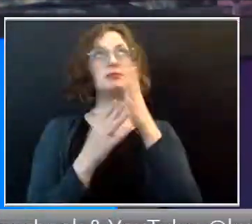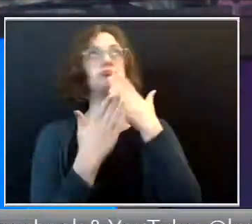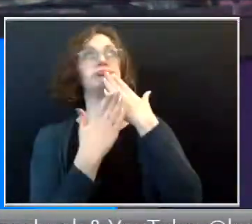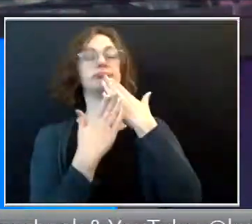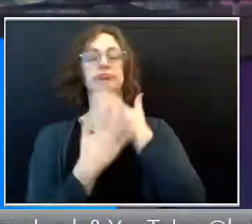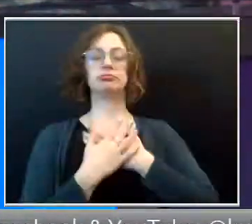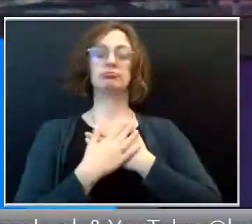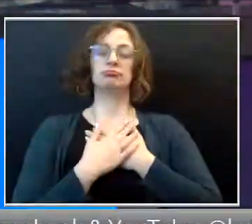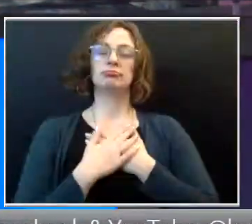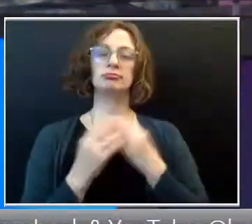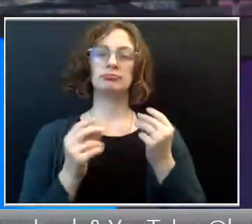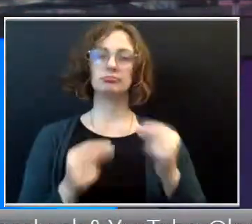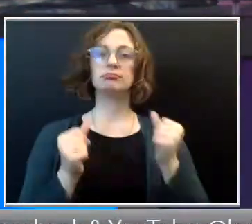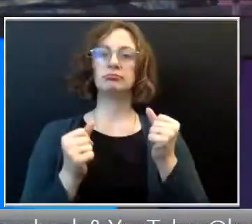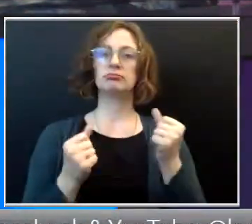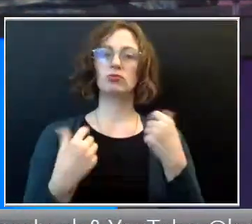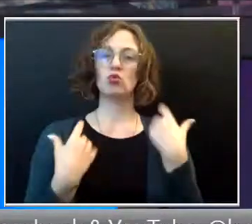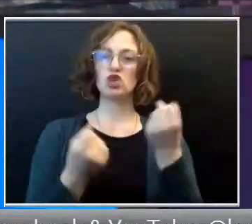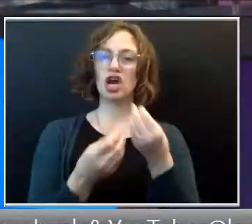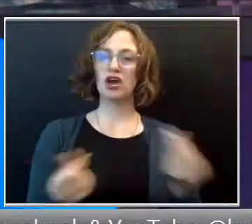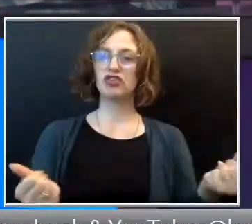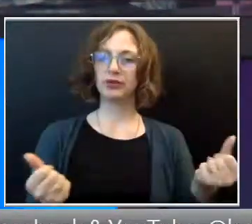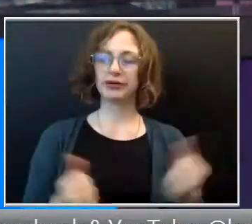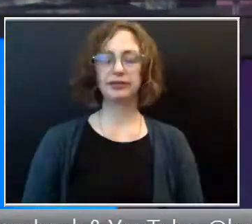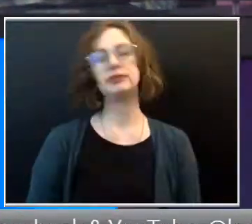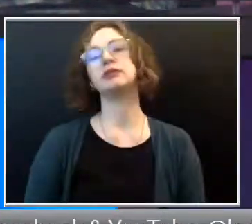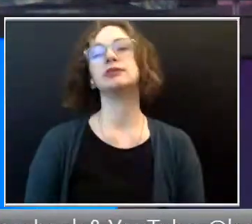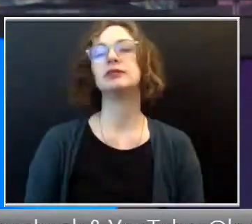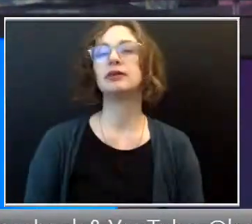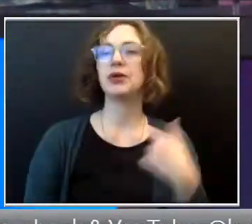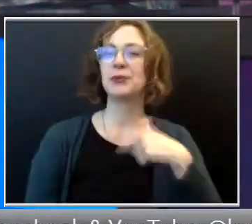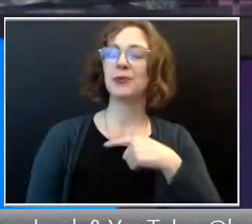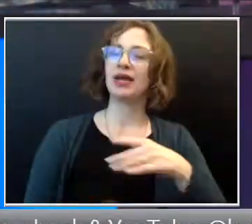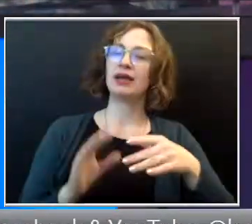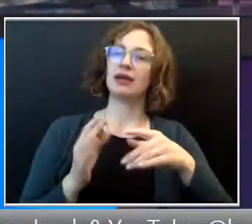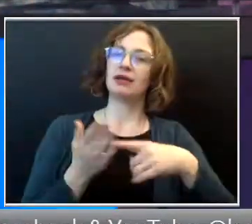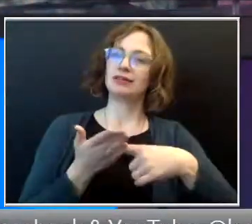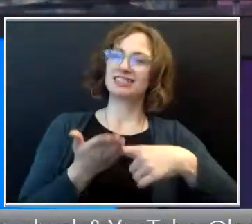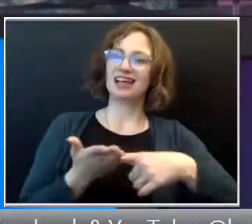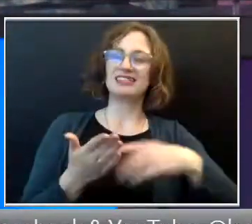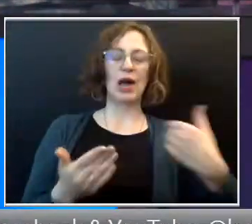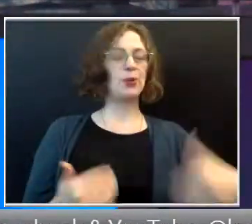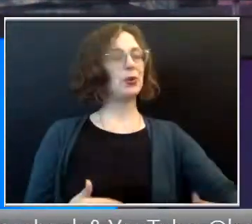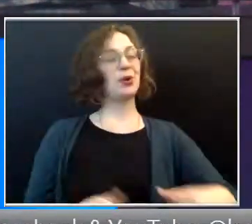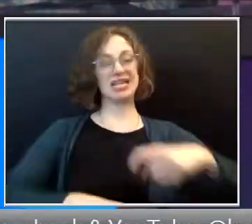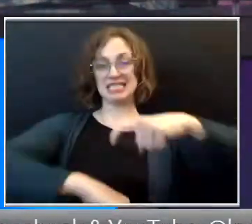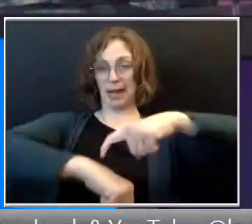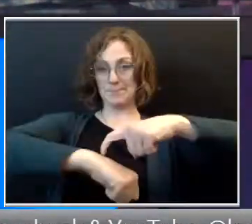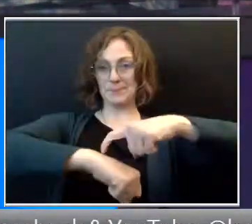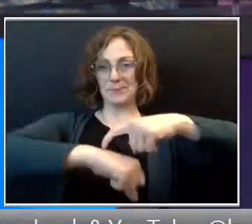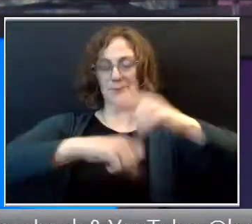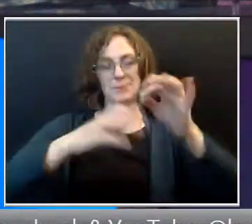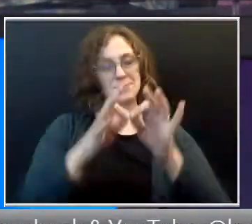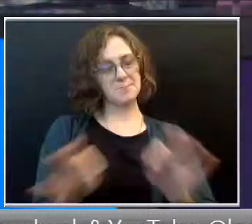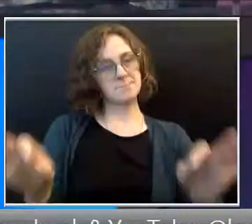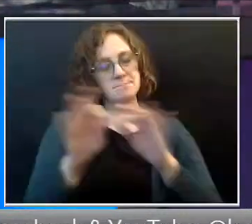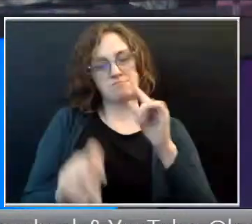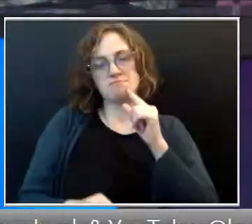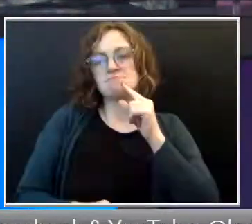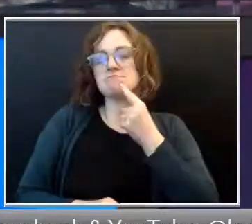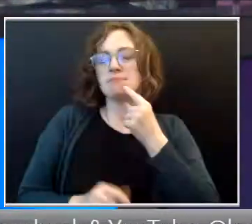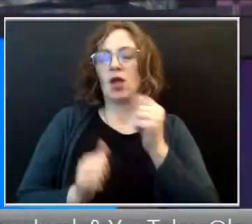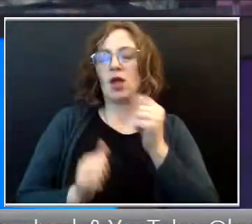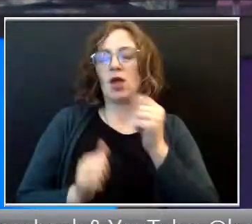We talk a lot about how time is so critical when you're suffering from a stroke or a clot. Doug was first taken to the